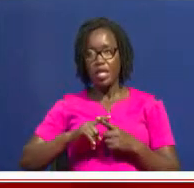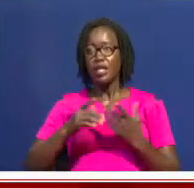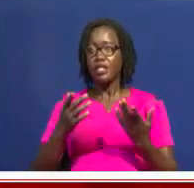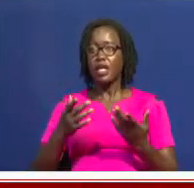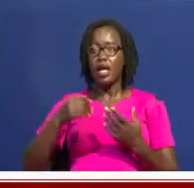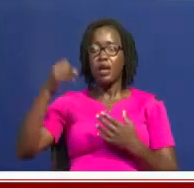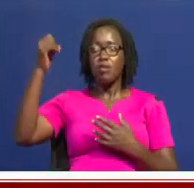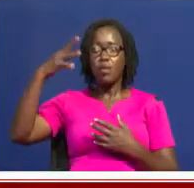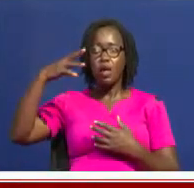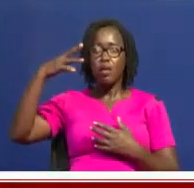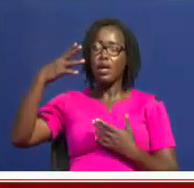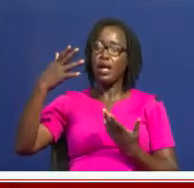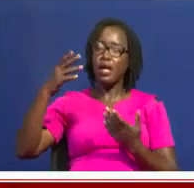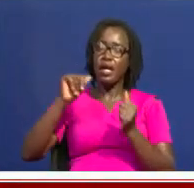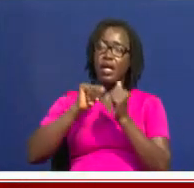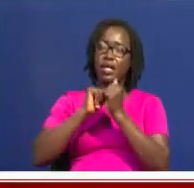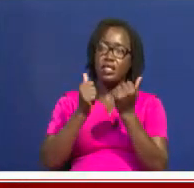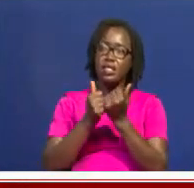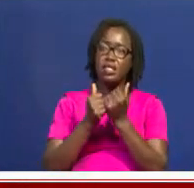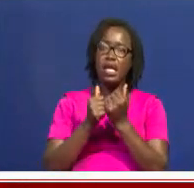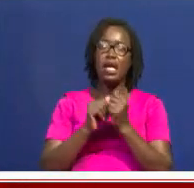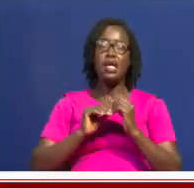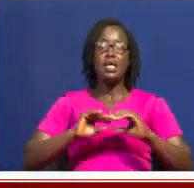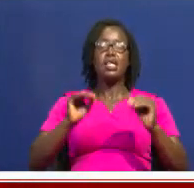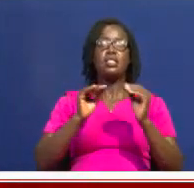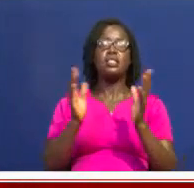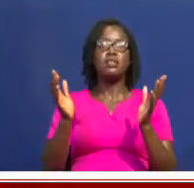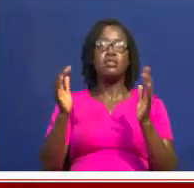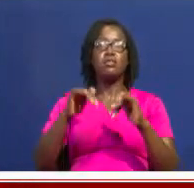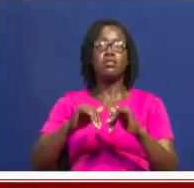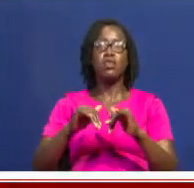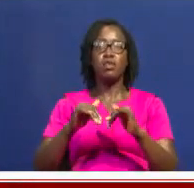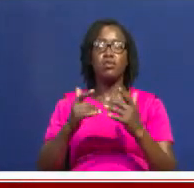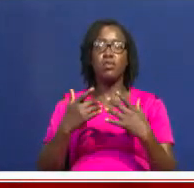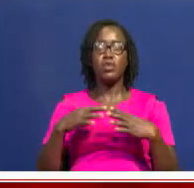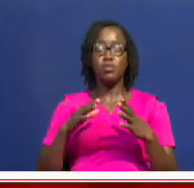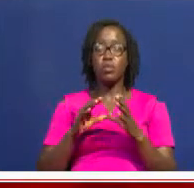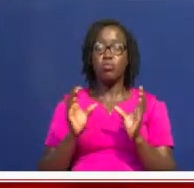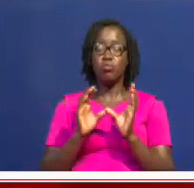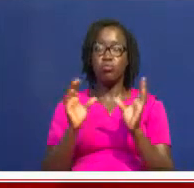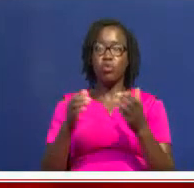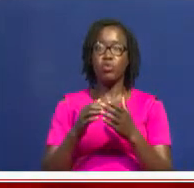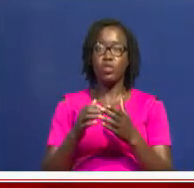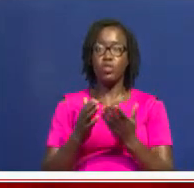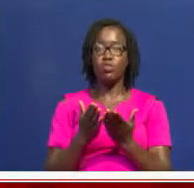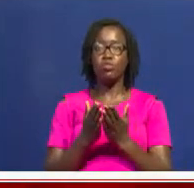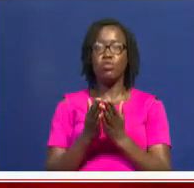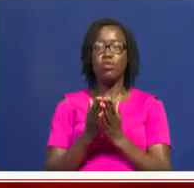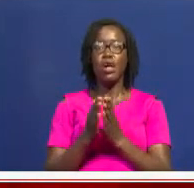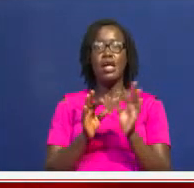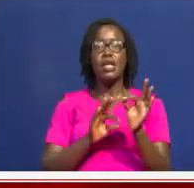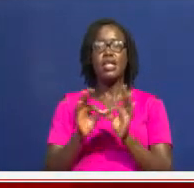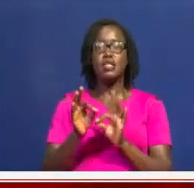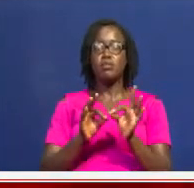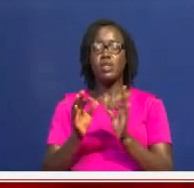Nuclear Power and Energy Agency to hold a sensitization forum for the local community to demystify the fears.